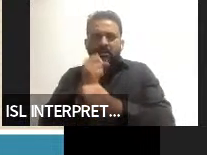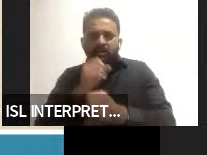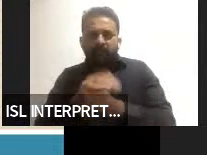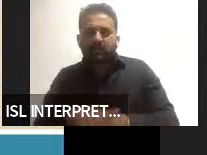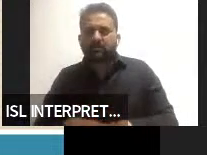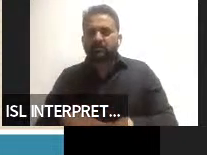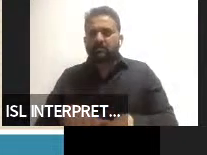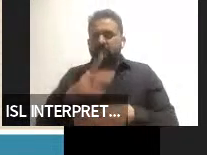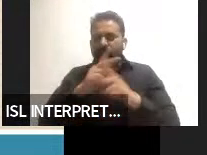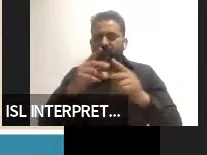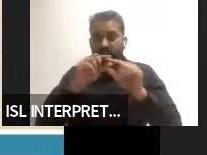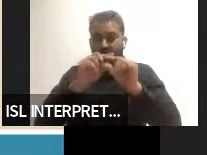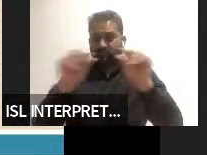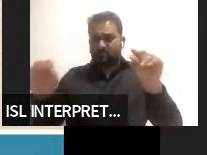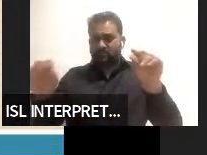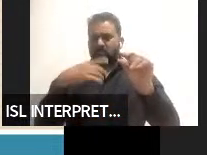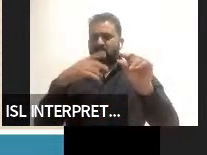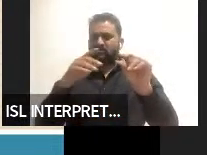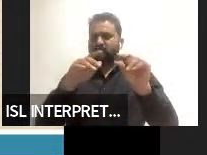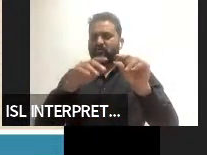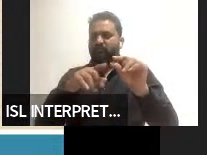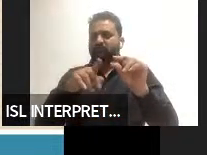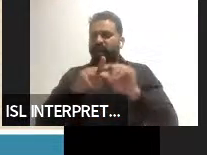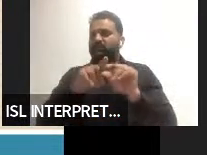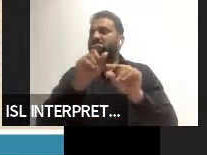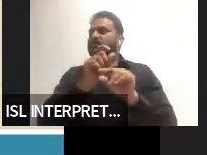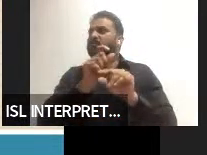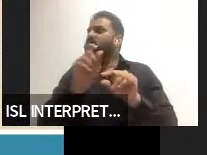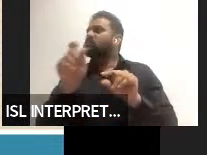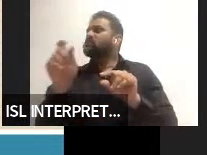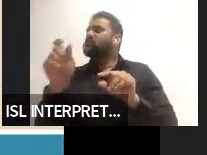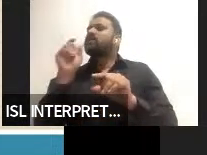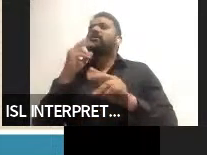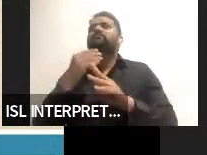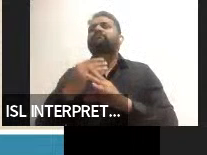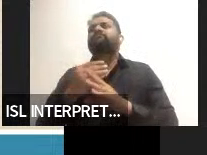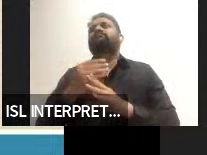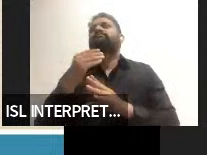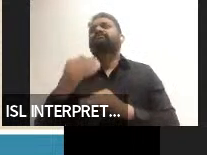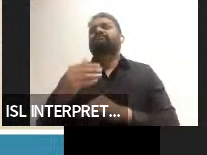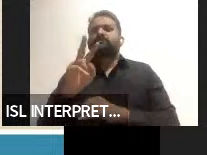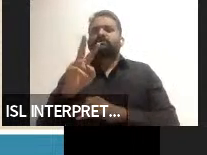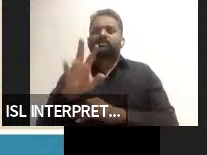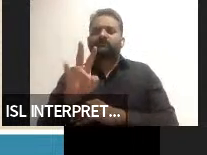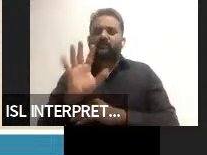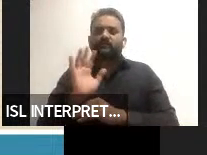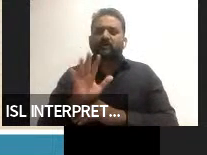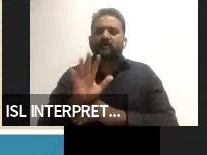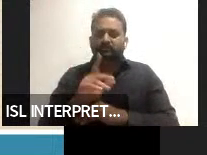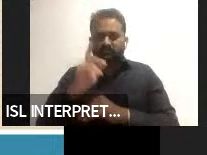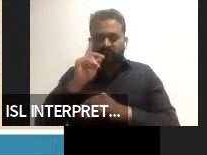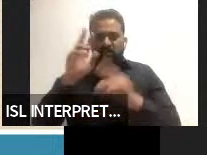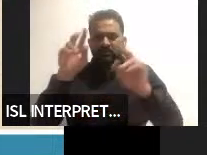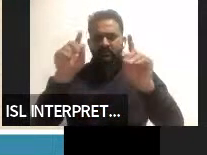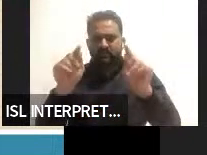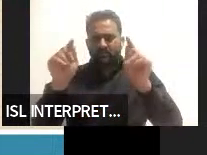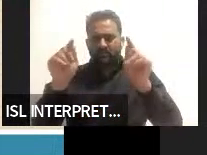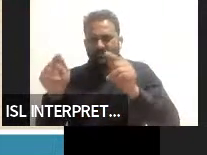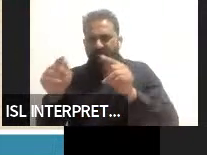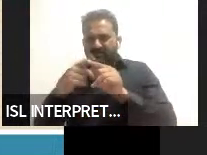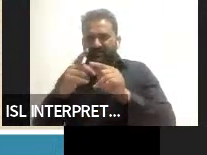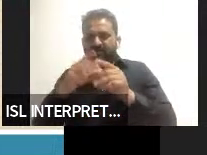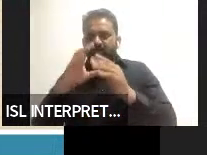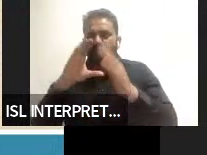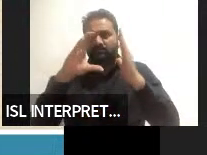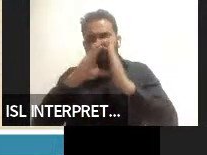one sentence should not be more than 25 words. Every sentence should contain one theme, one parenthesis, one paragraph